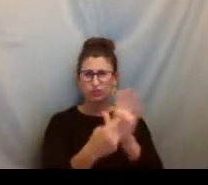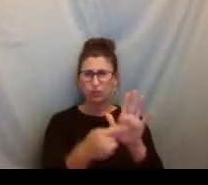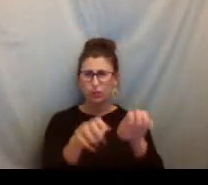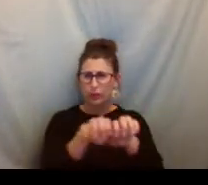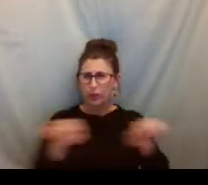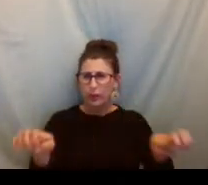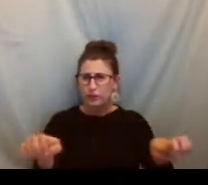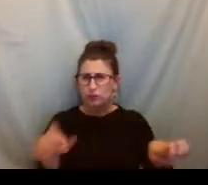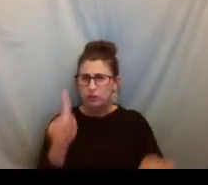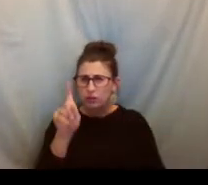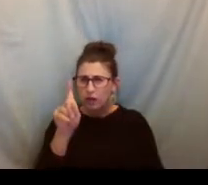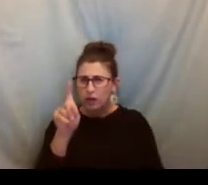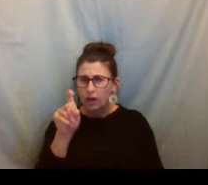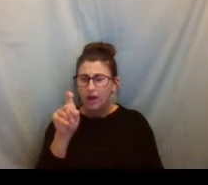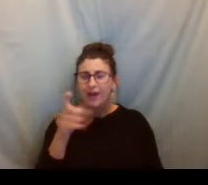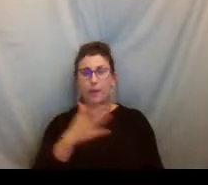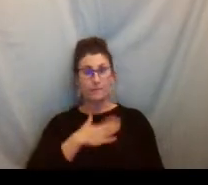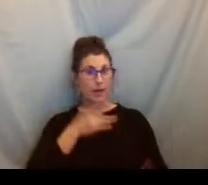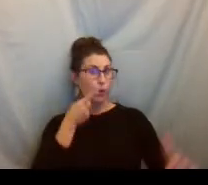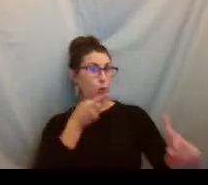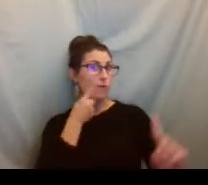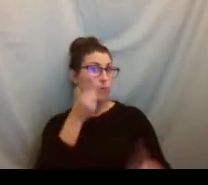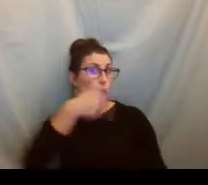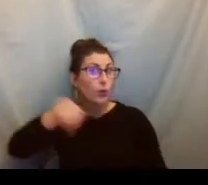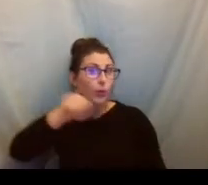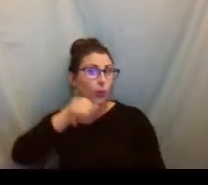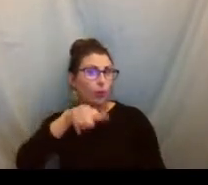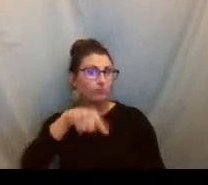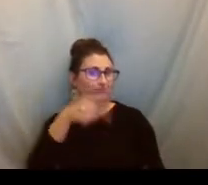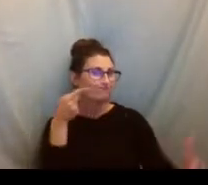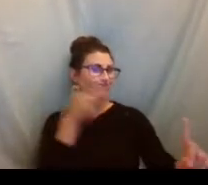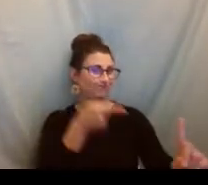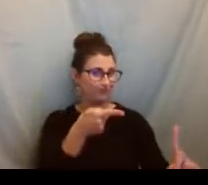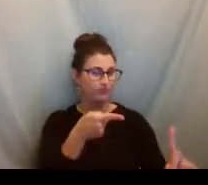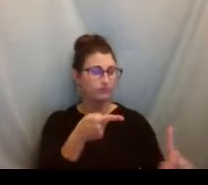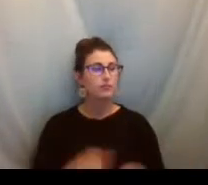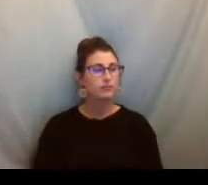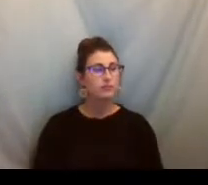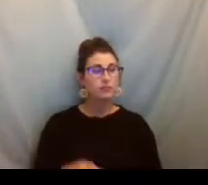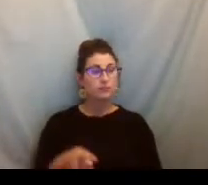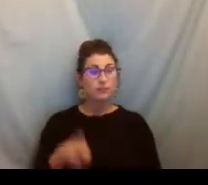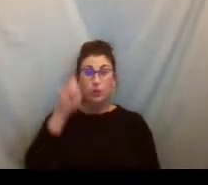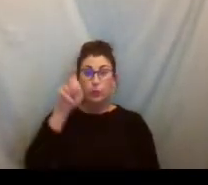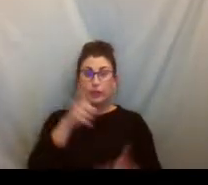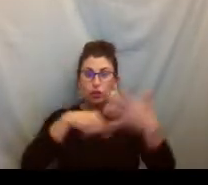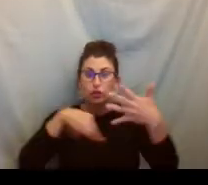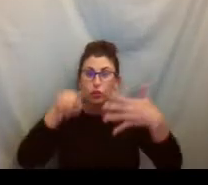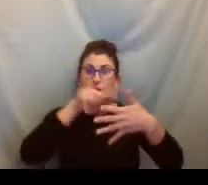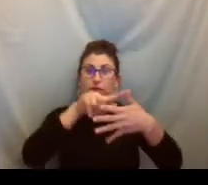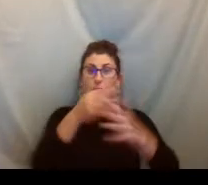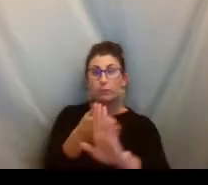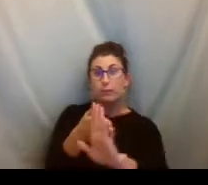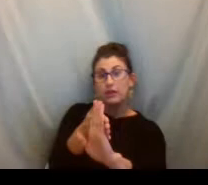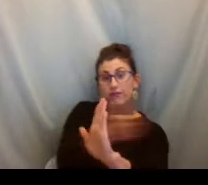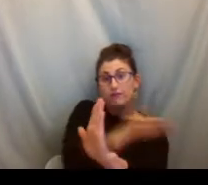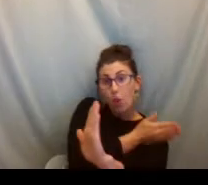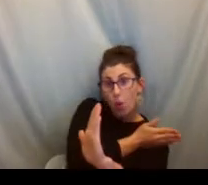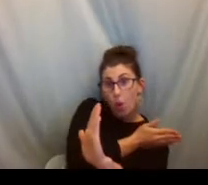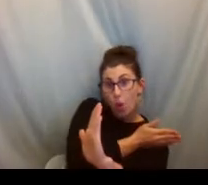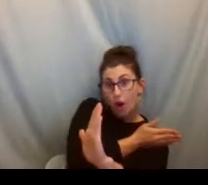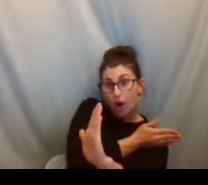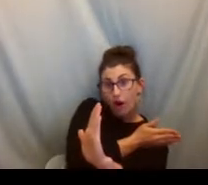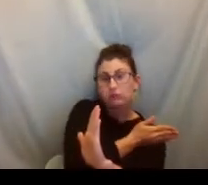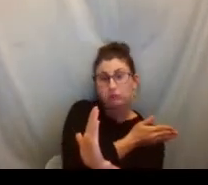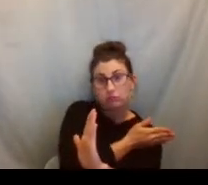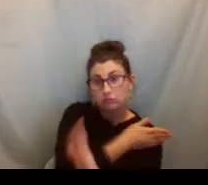you equations? So this is the goal, okay? This is what we need to review before we get